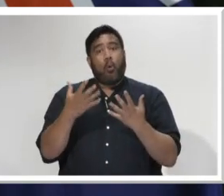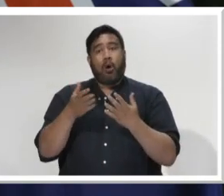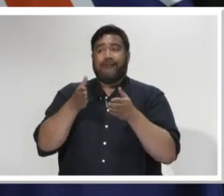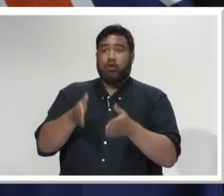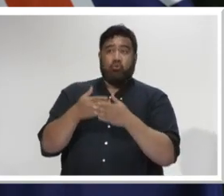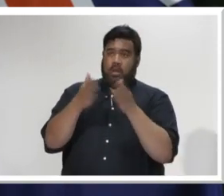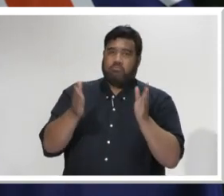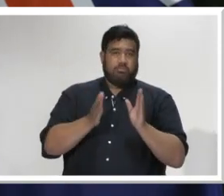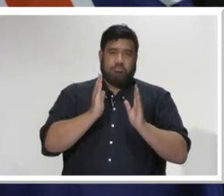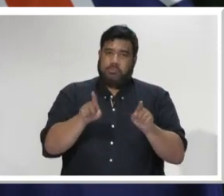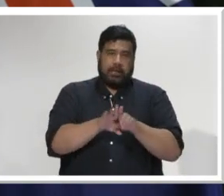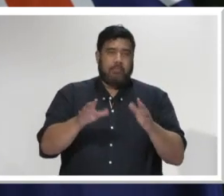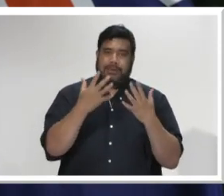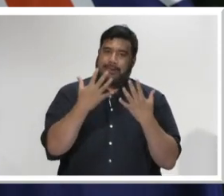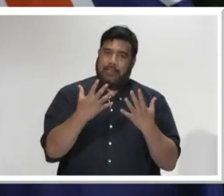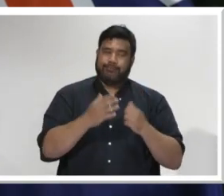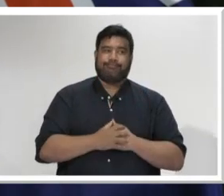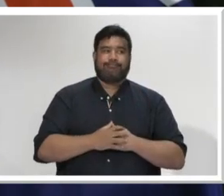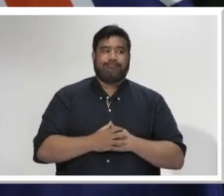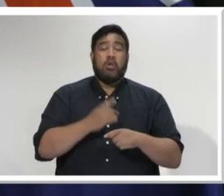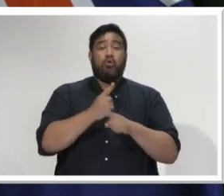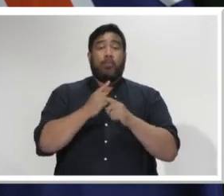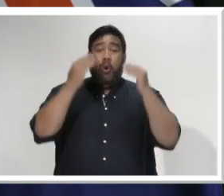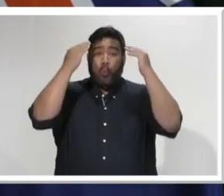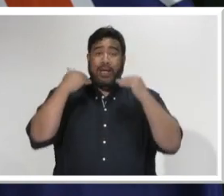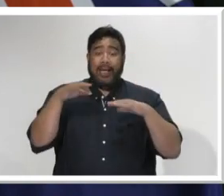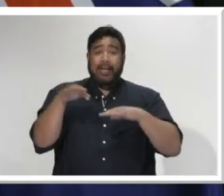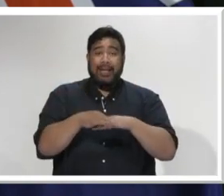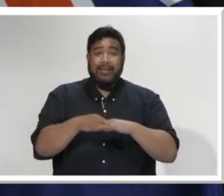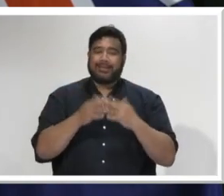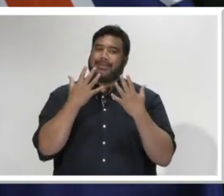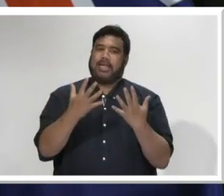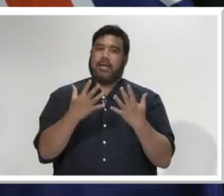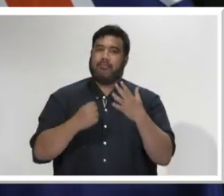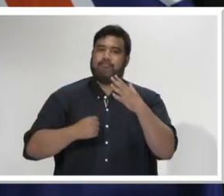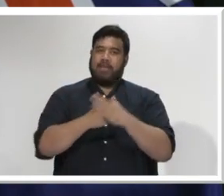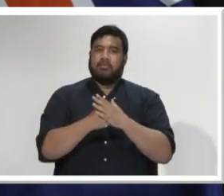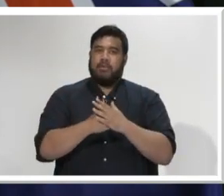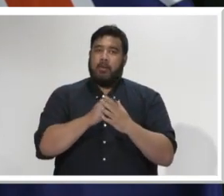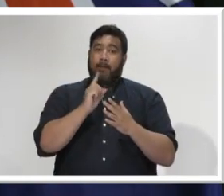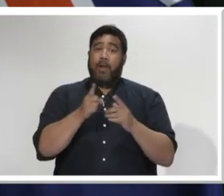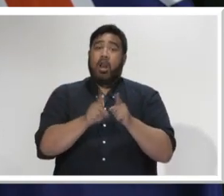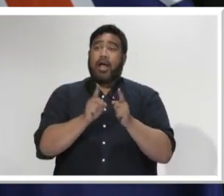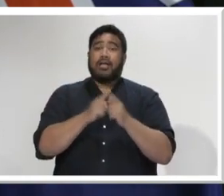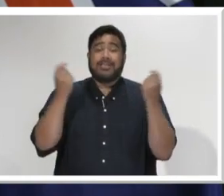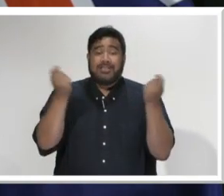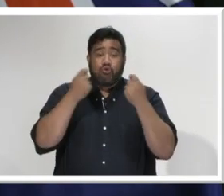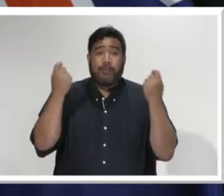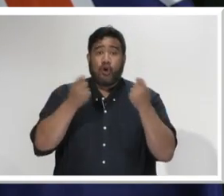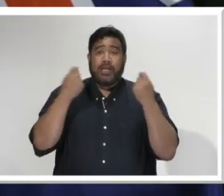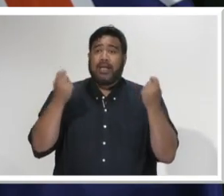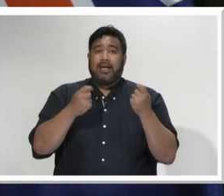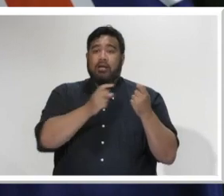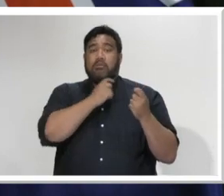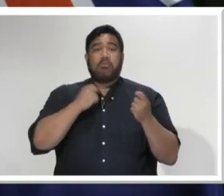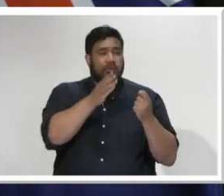For weddings, the same number applies, but they can only be services. No meals, food, or